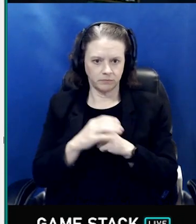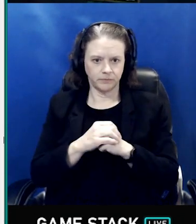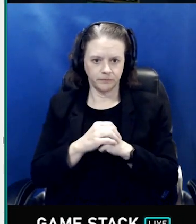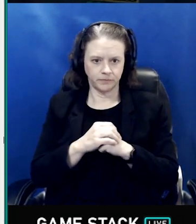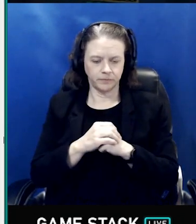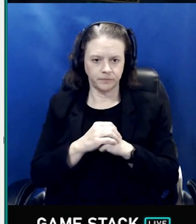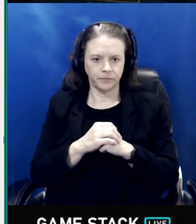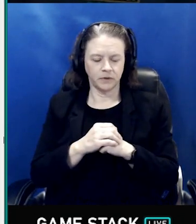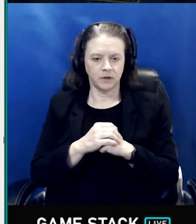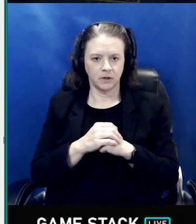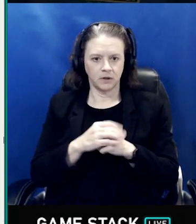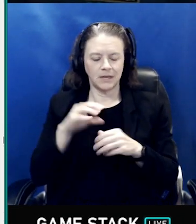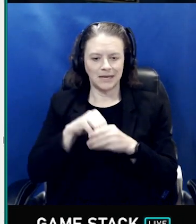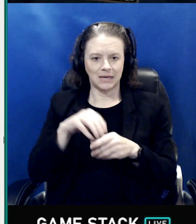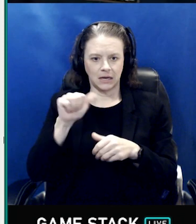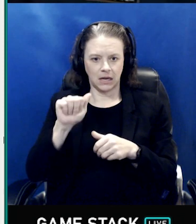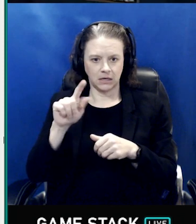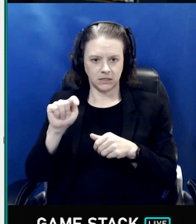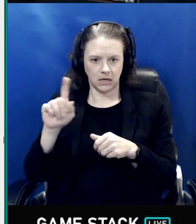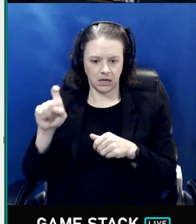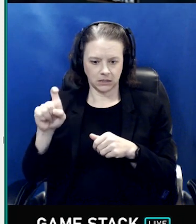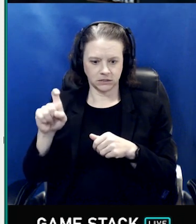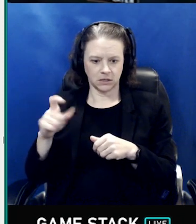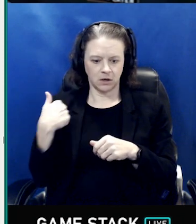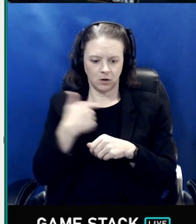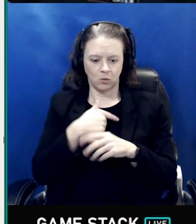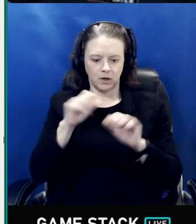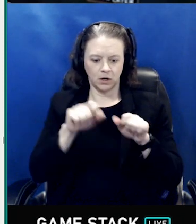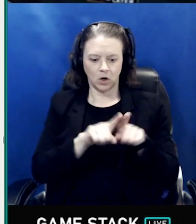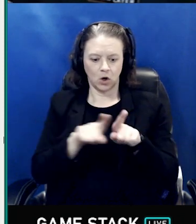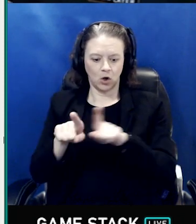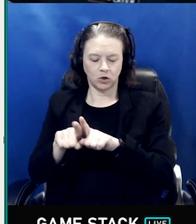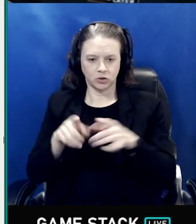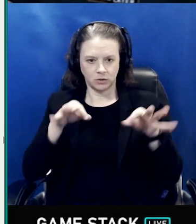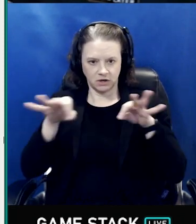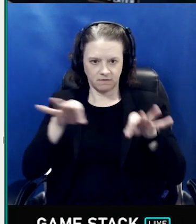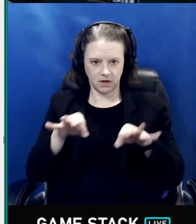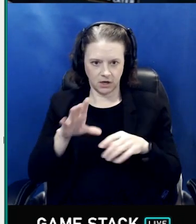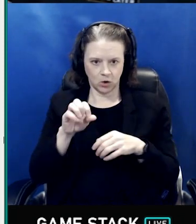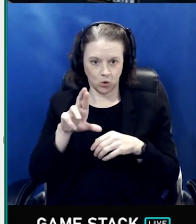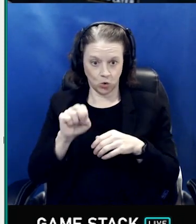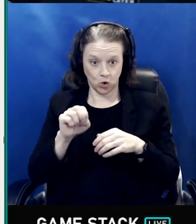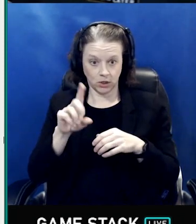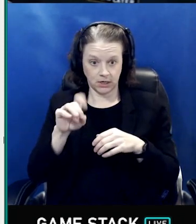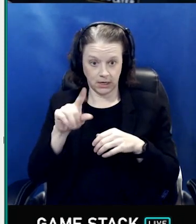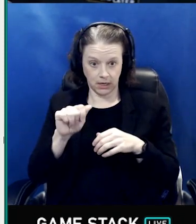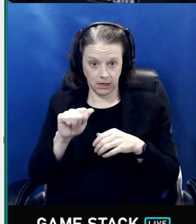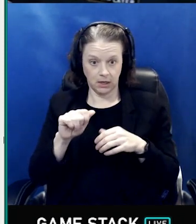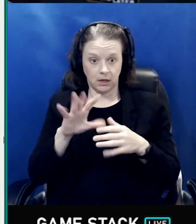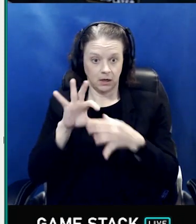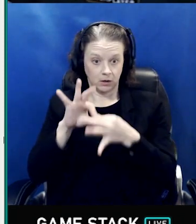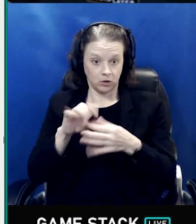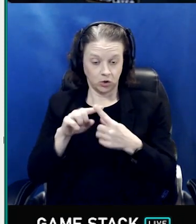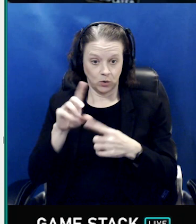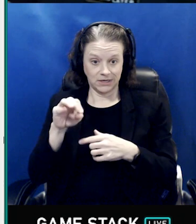In ADX, we can also define hot and cold data according to date log